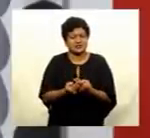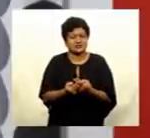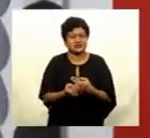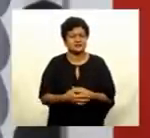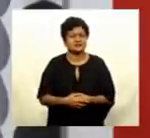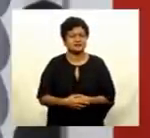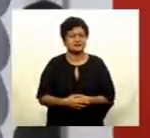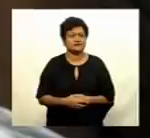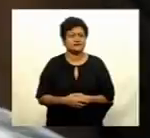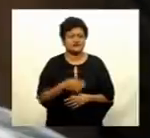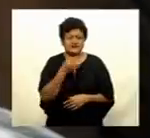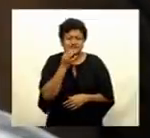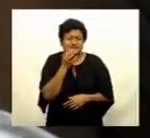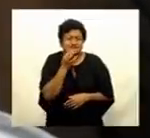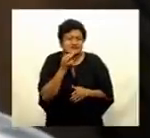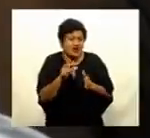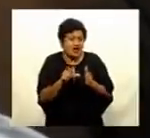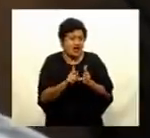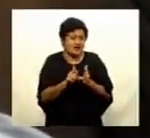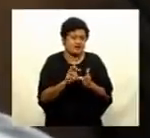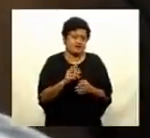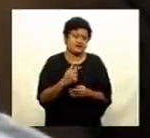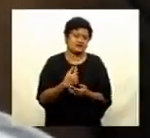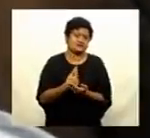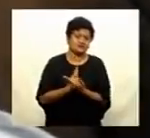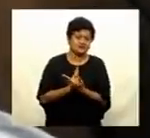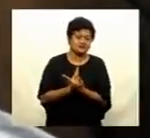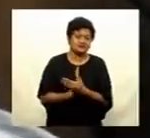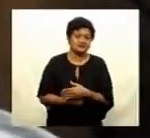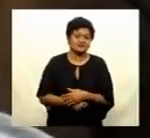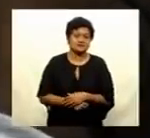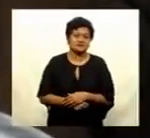quite a little bit hard for me, but then